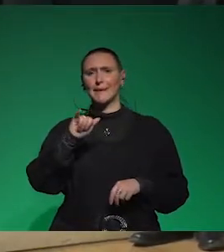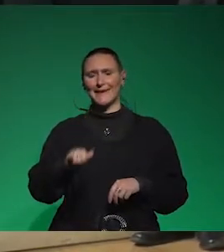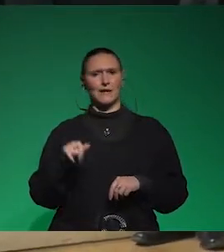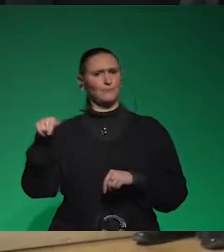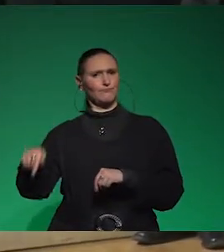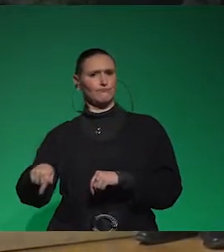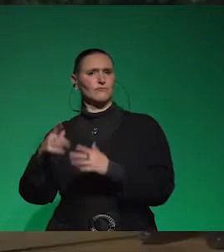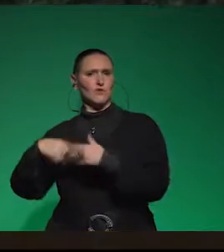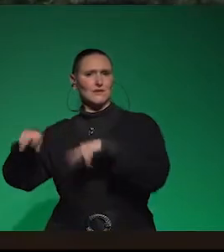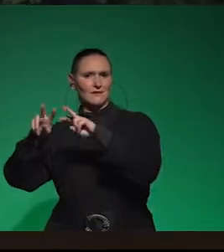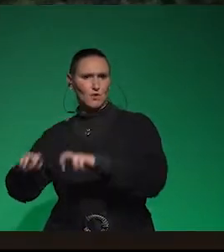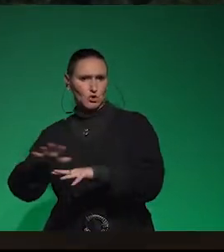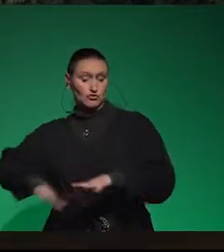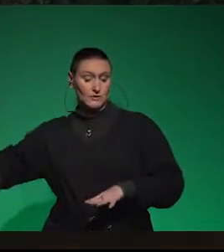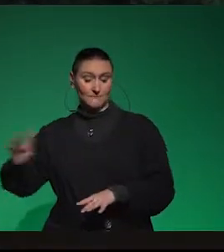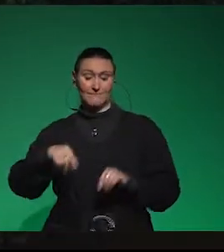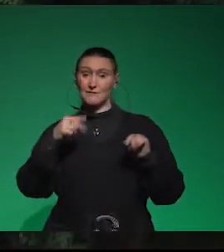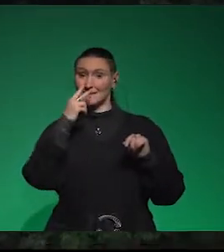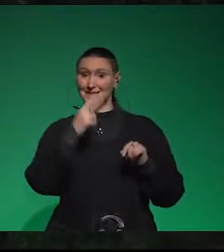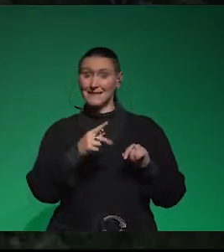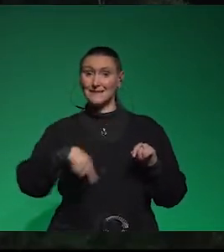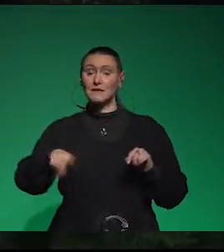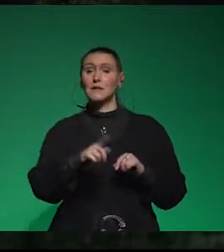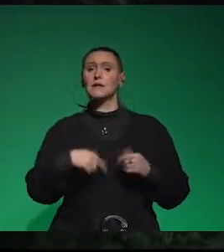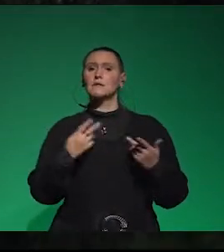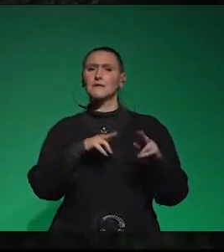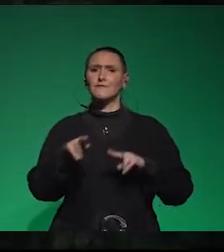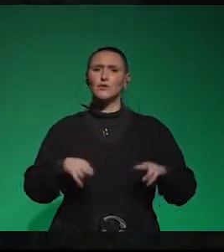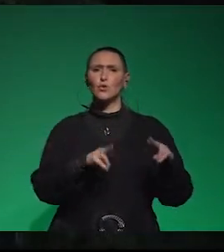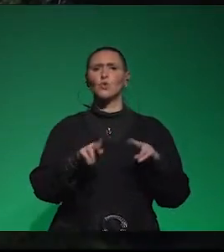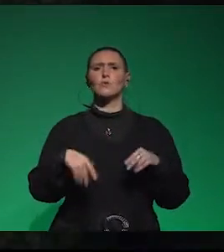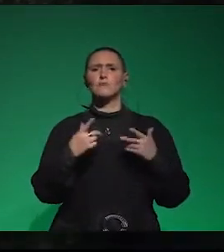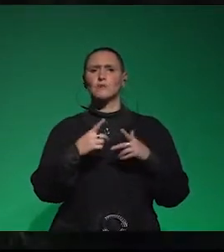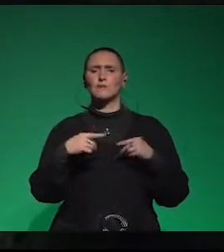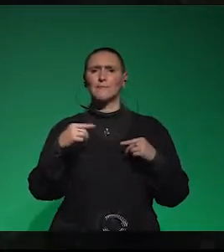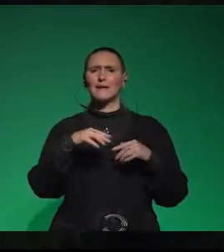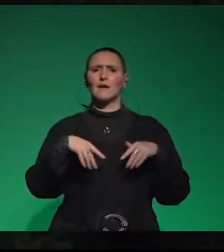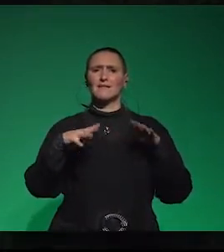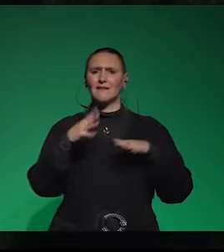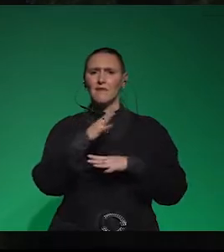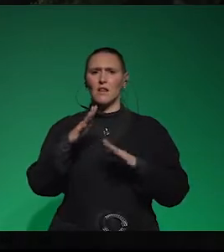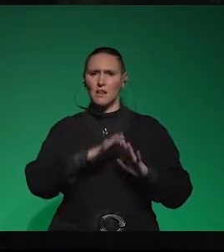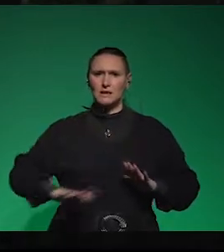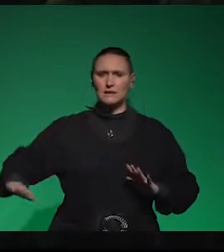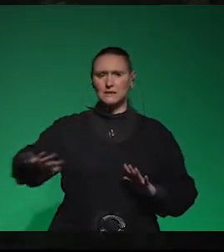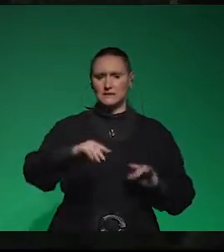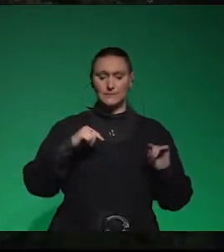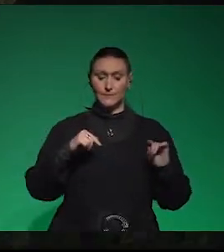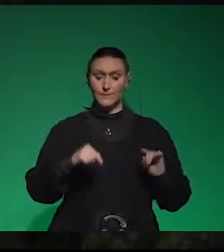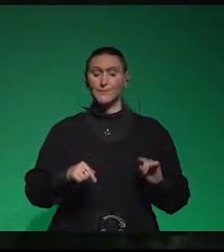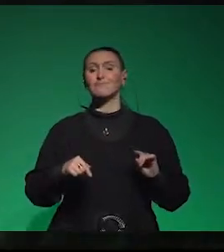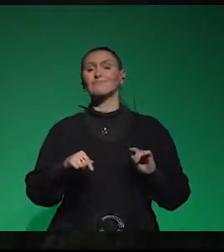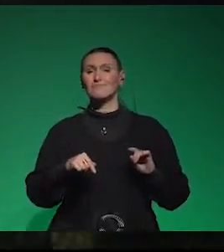What you see here is a drone video from the Harapan rainforest. It's a conservation concession